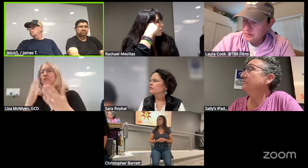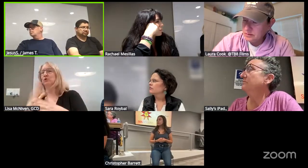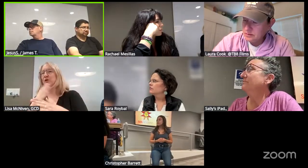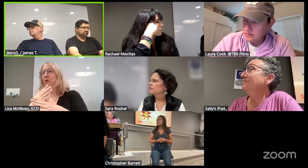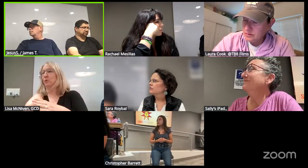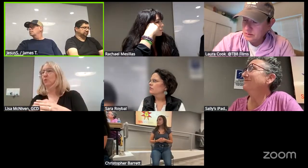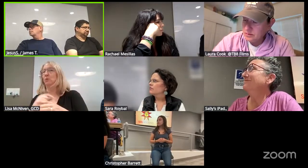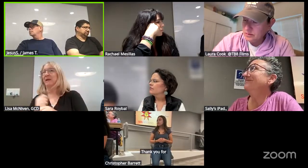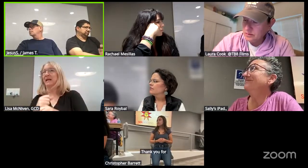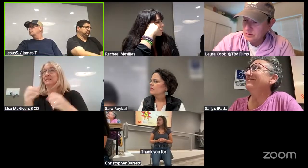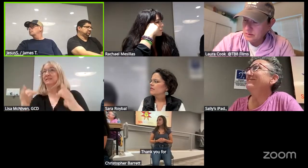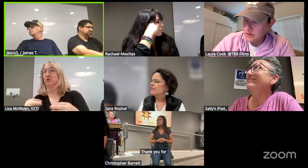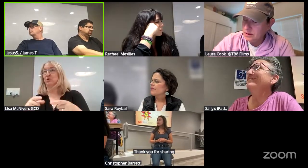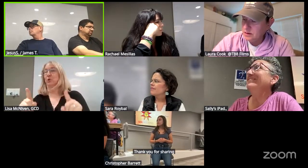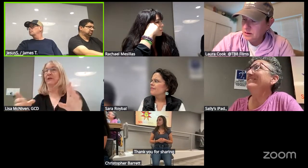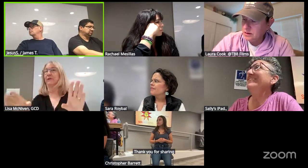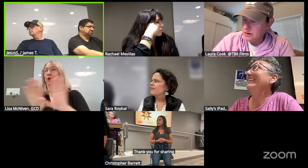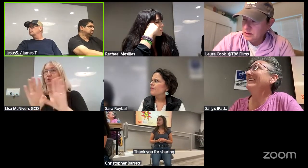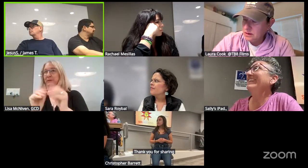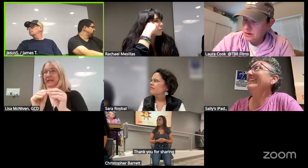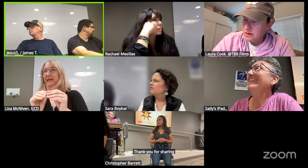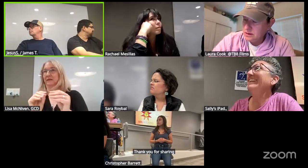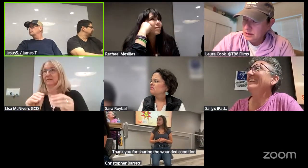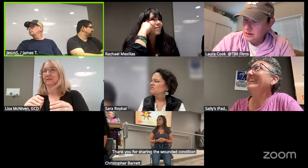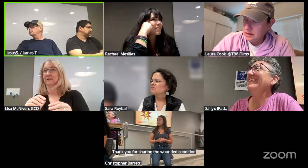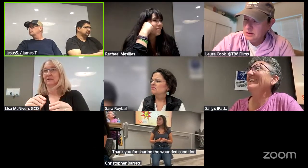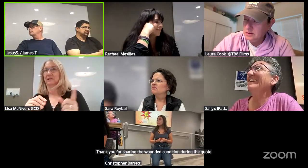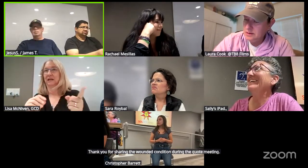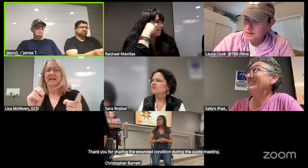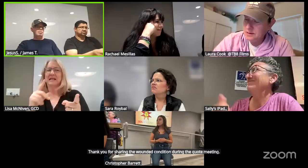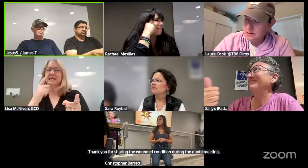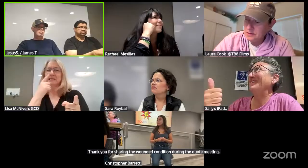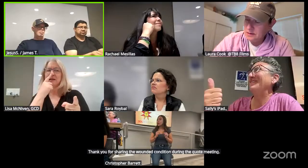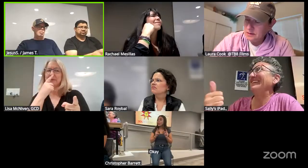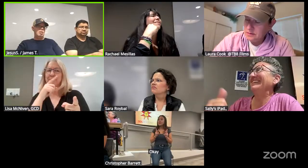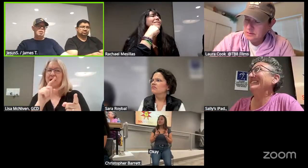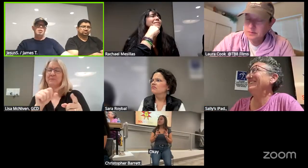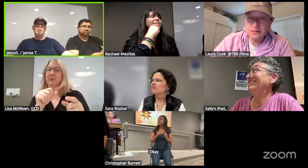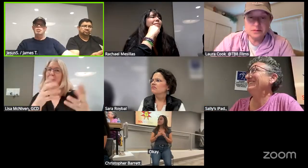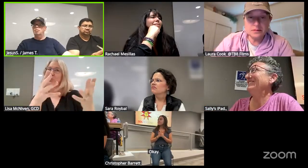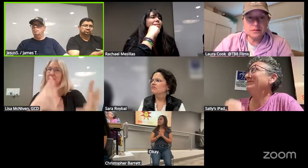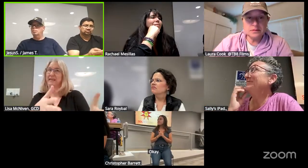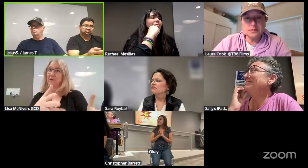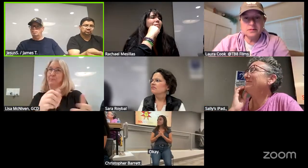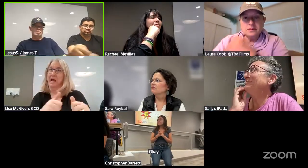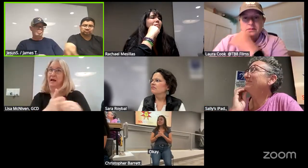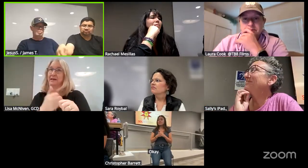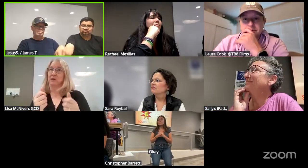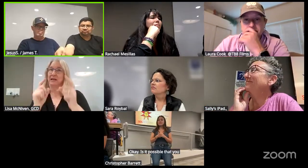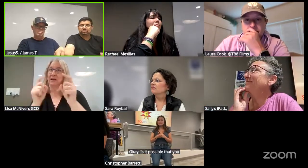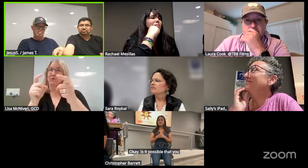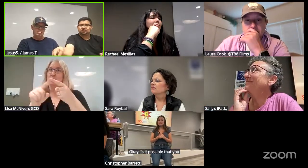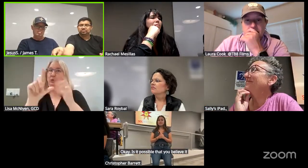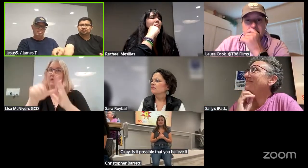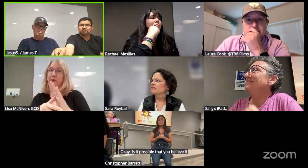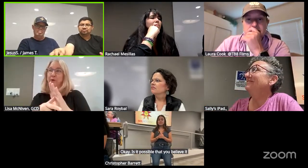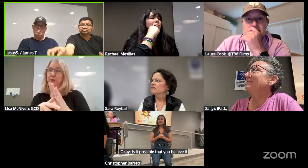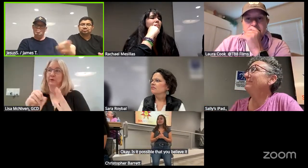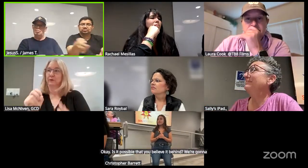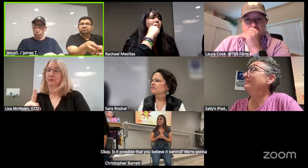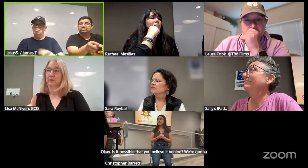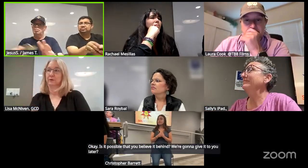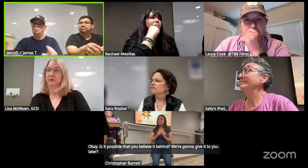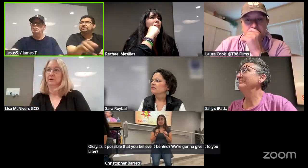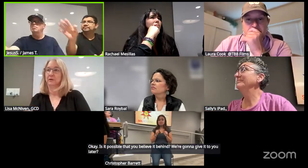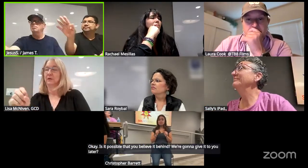Thank you for sharing. We will make a decision during the closed meeting. Okay. Is it possible that you can leave it behind and we'll give it to you later?